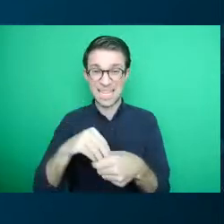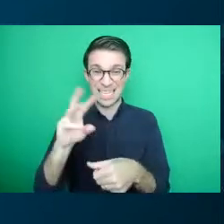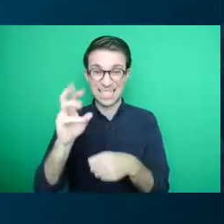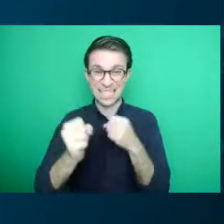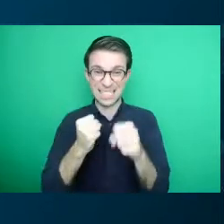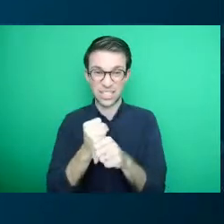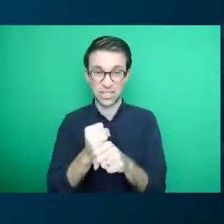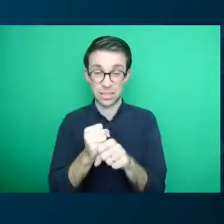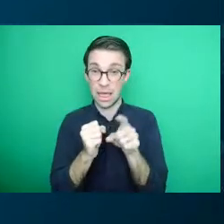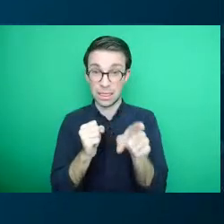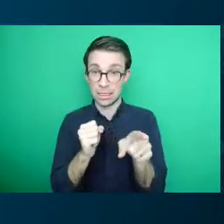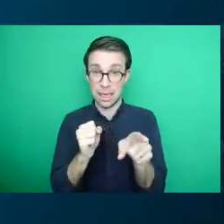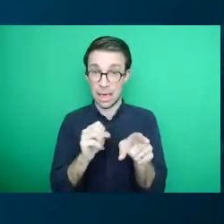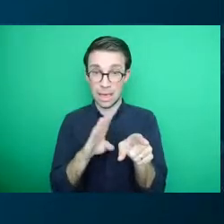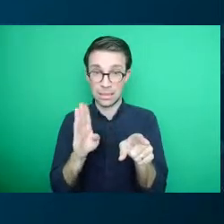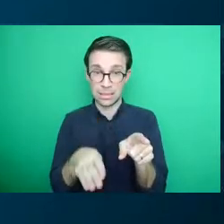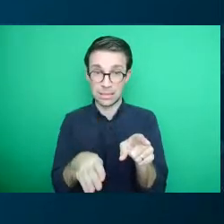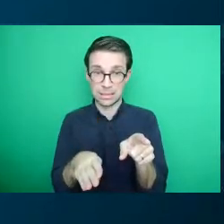that happened.